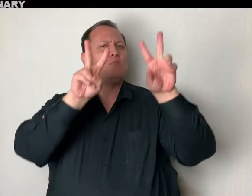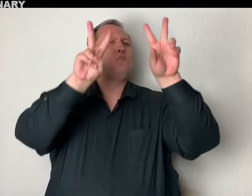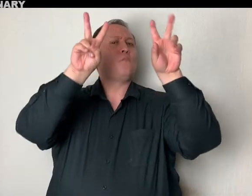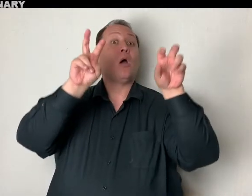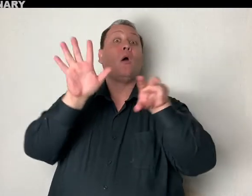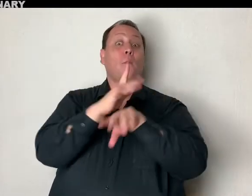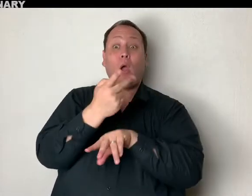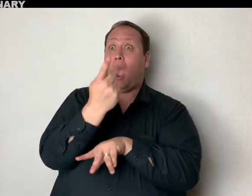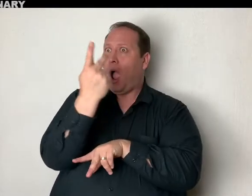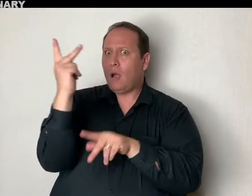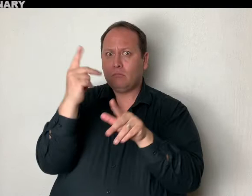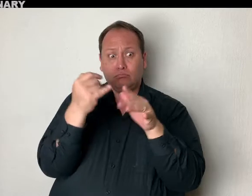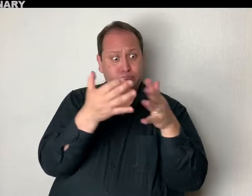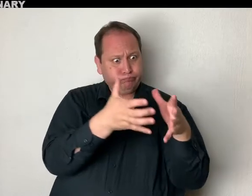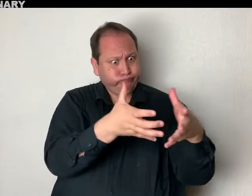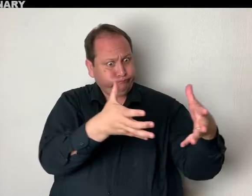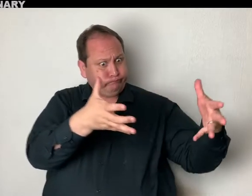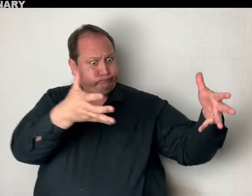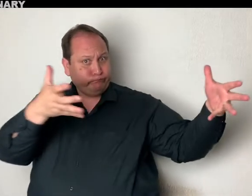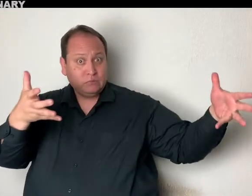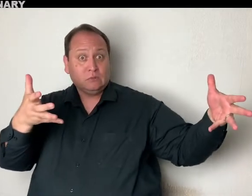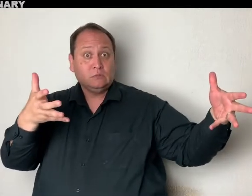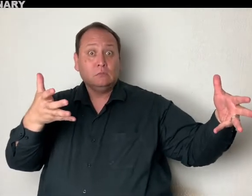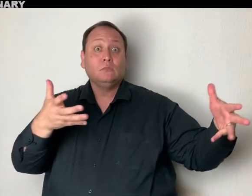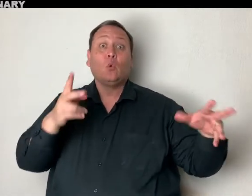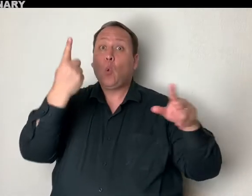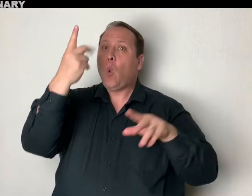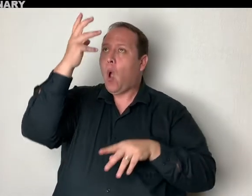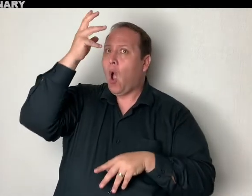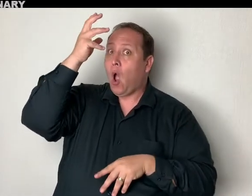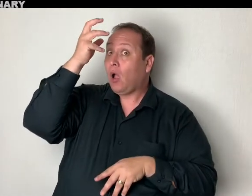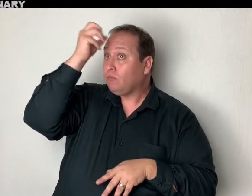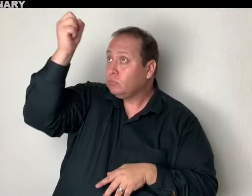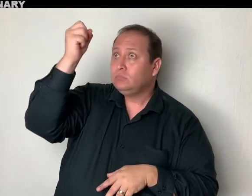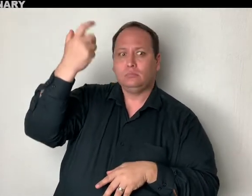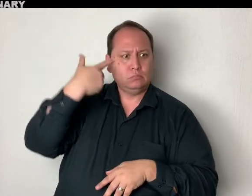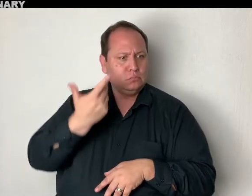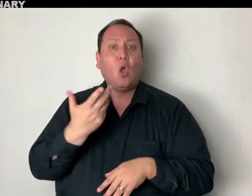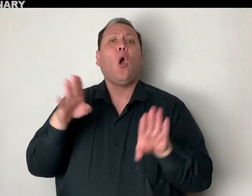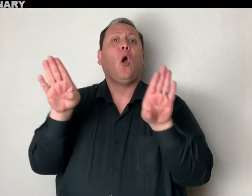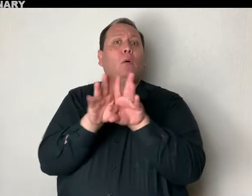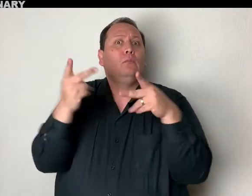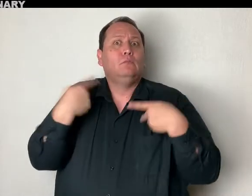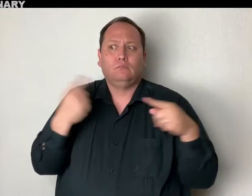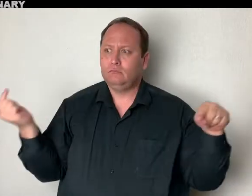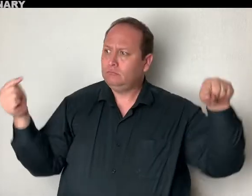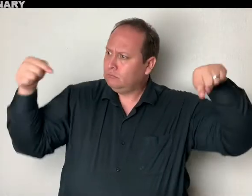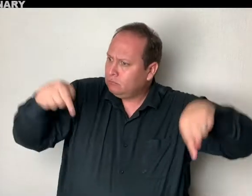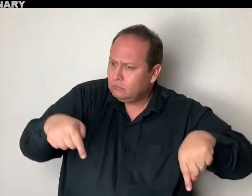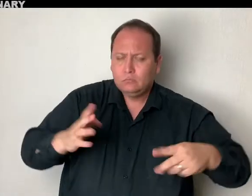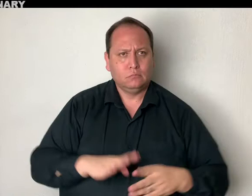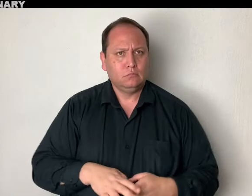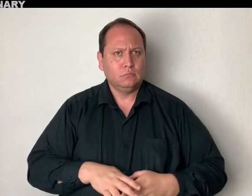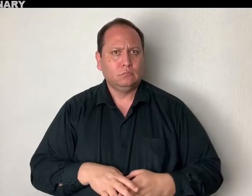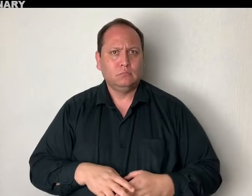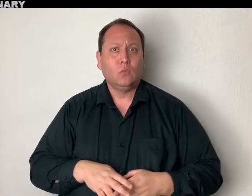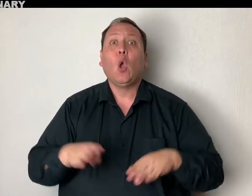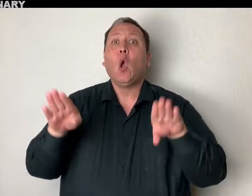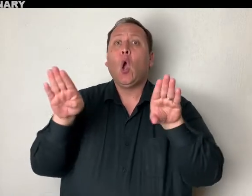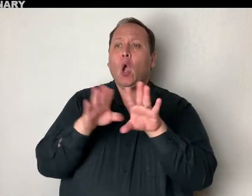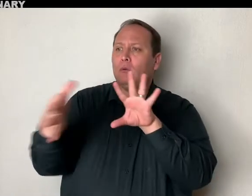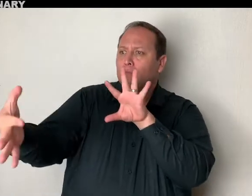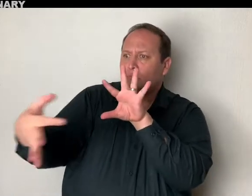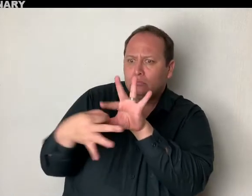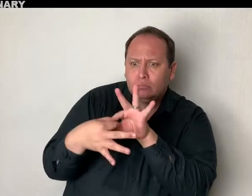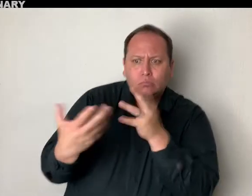park. For instance, one topic might be, how do you get people to the site? How do you bound the park? What